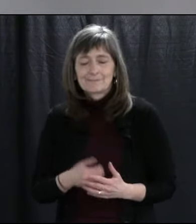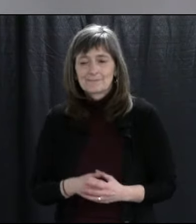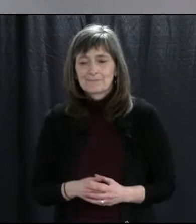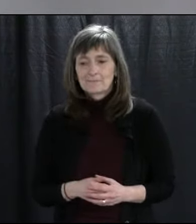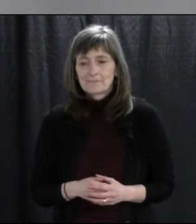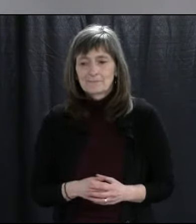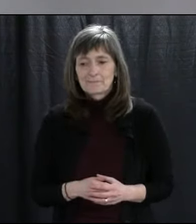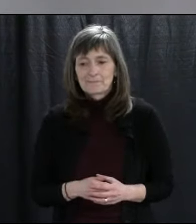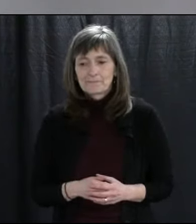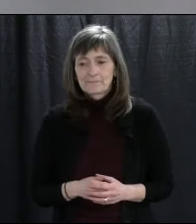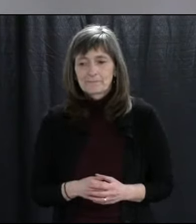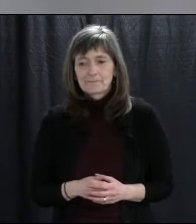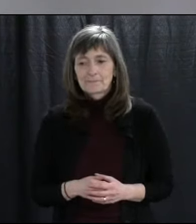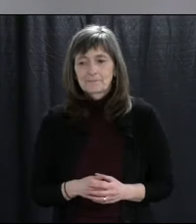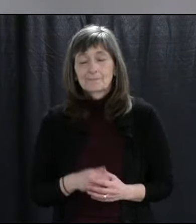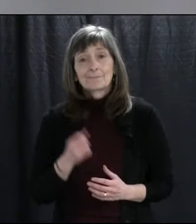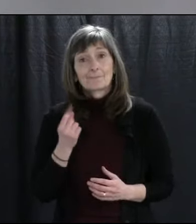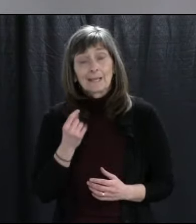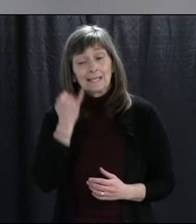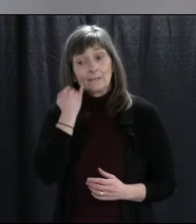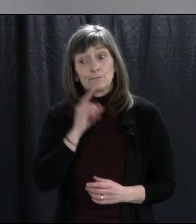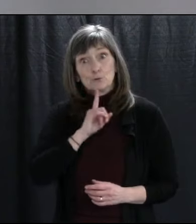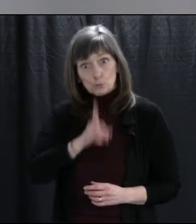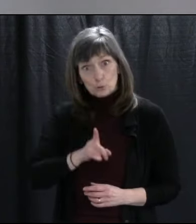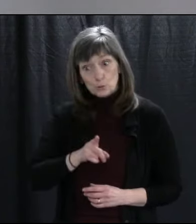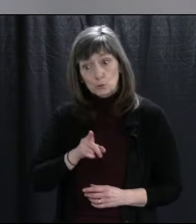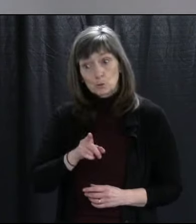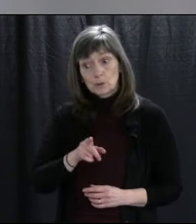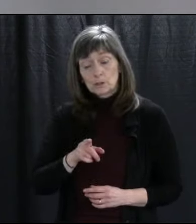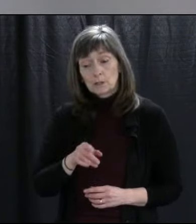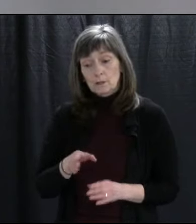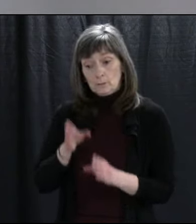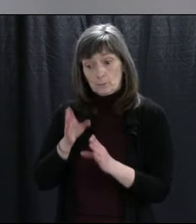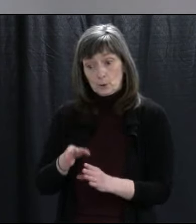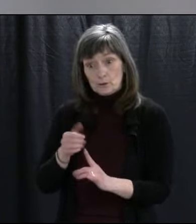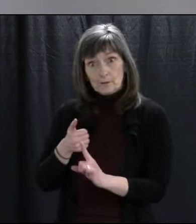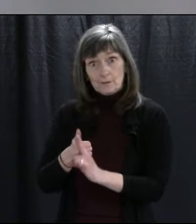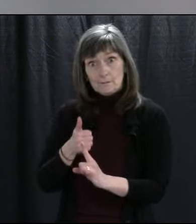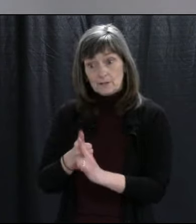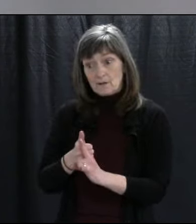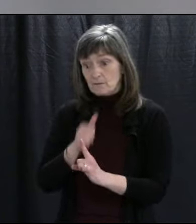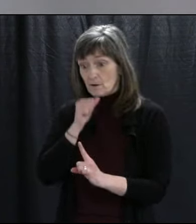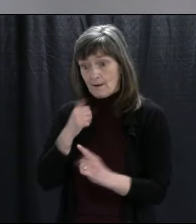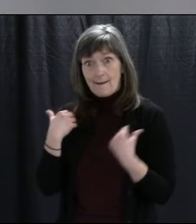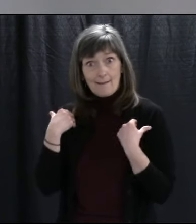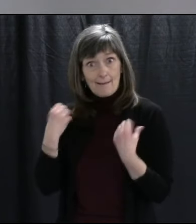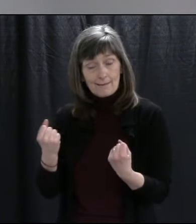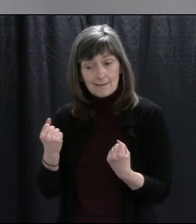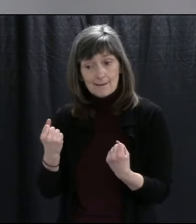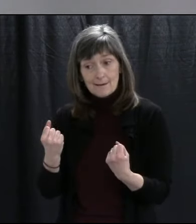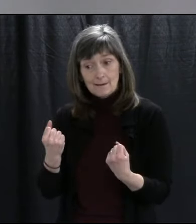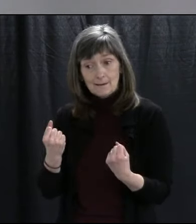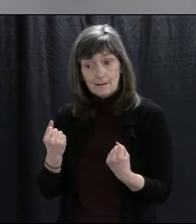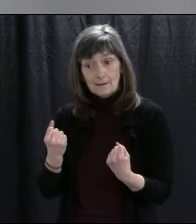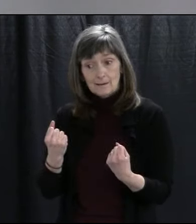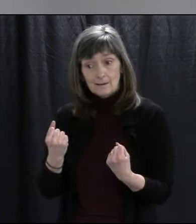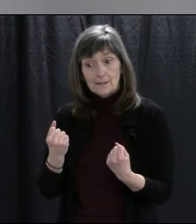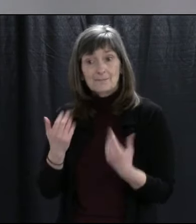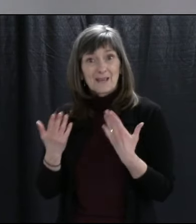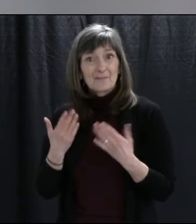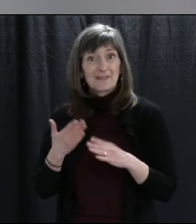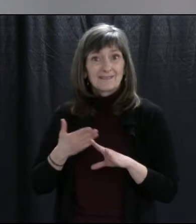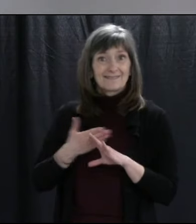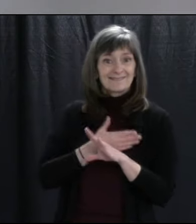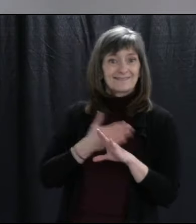of this, if that is the case and the person has not fully recovered and is one of the small number who